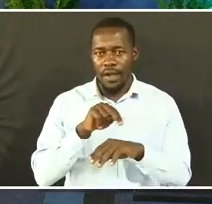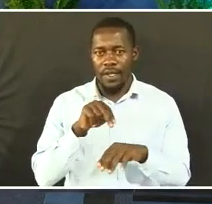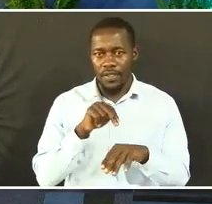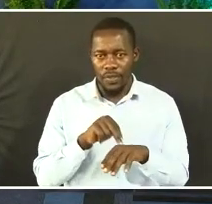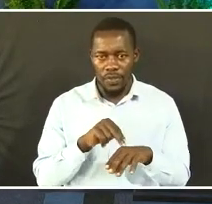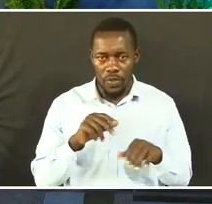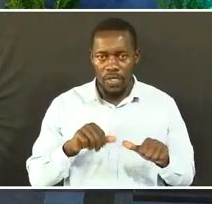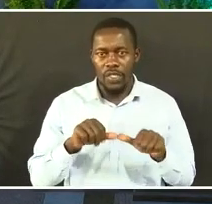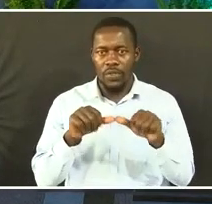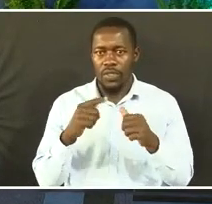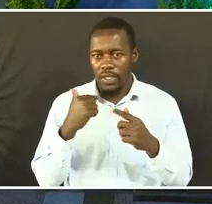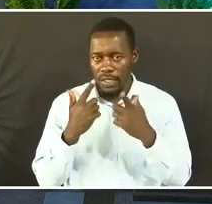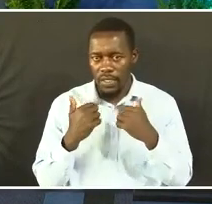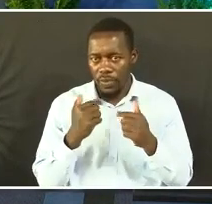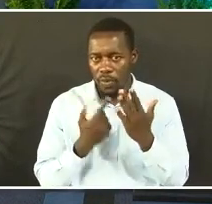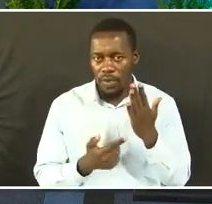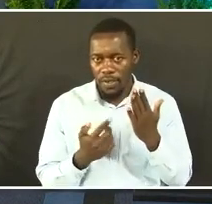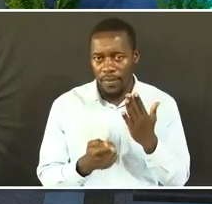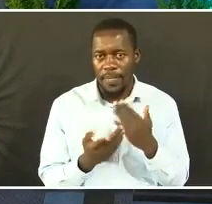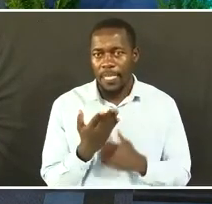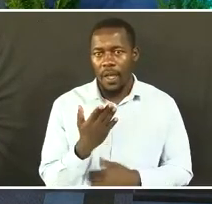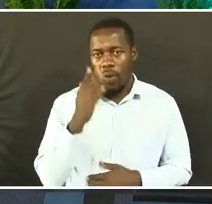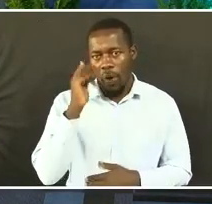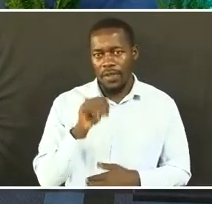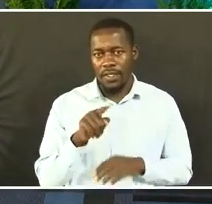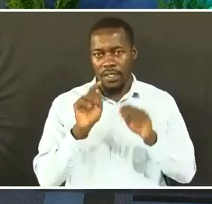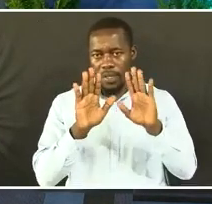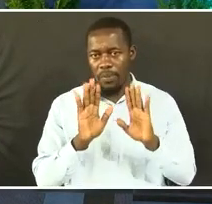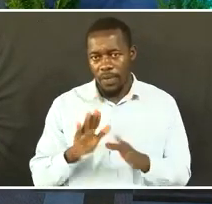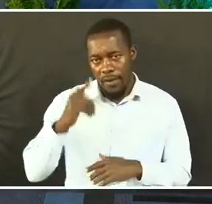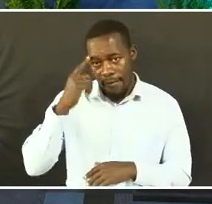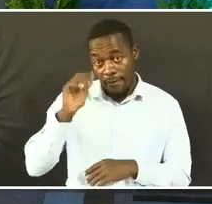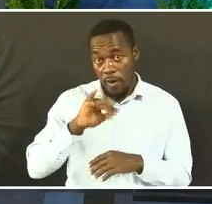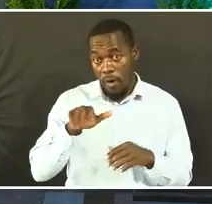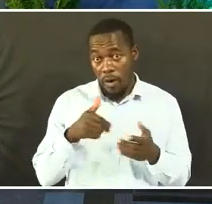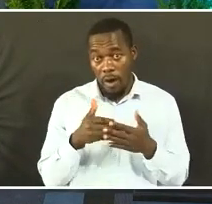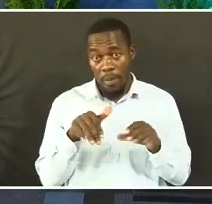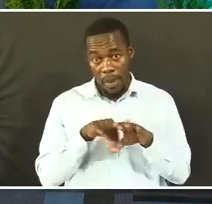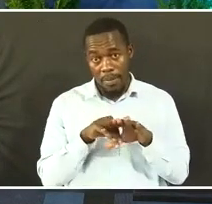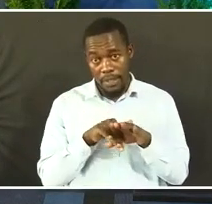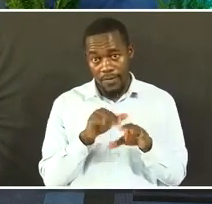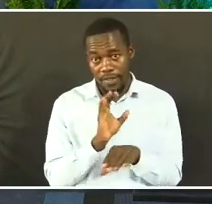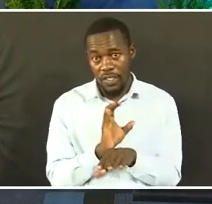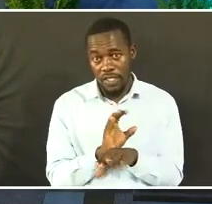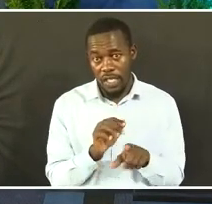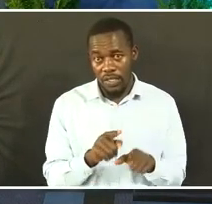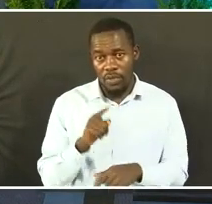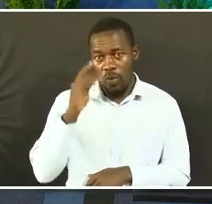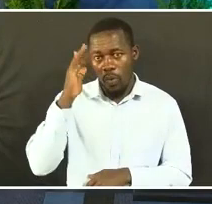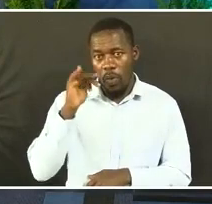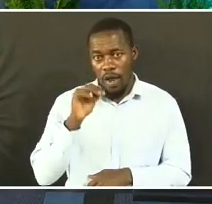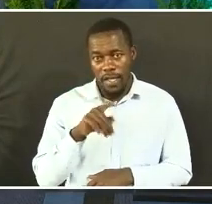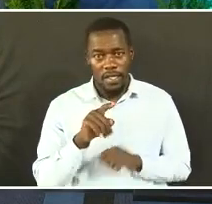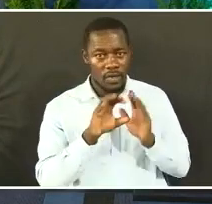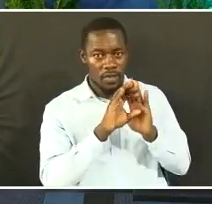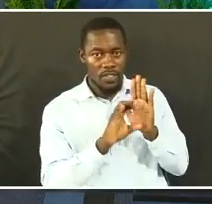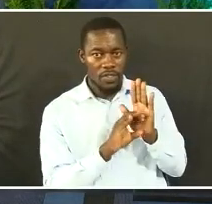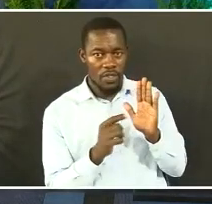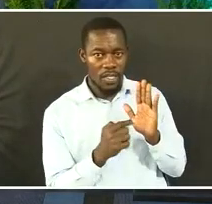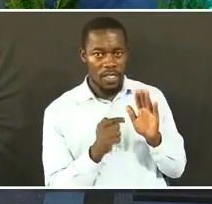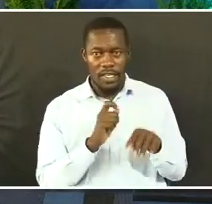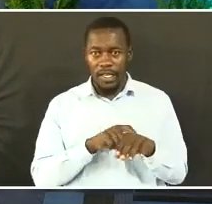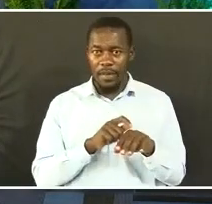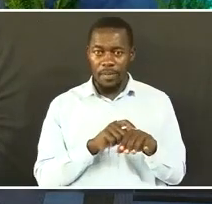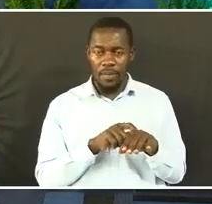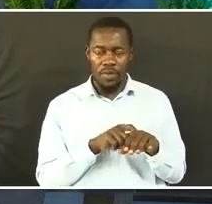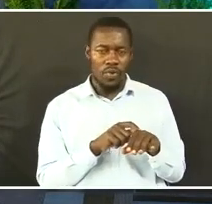continues to say, because this is profound and important for us as Seventh-day Adventists, because in our eschatology, when we